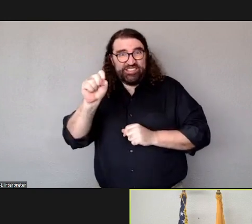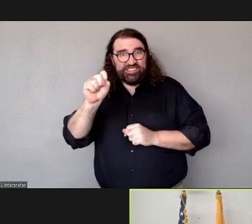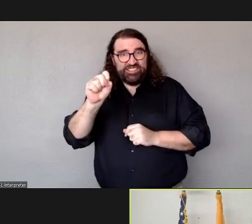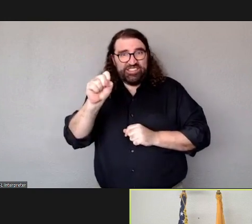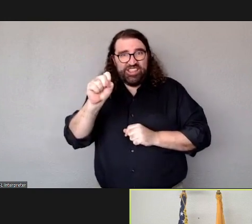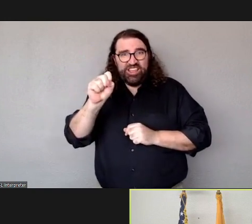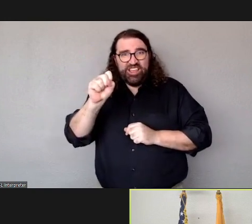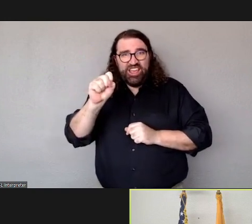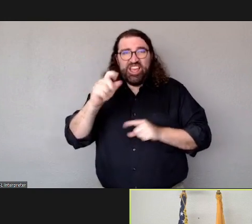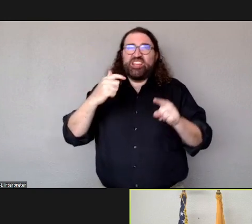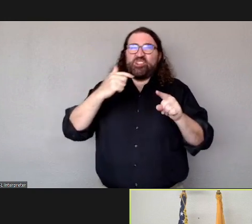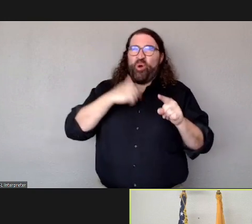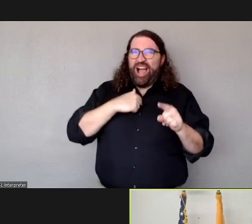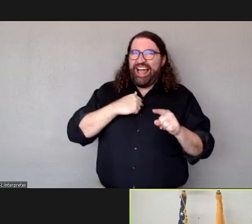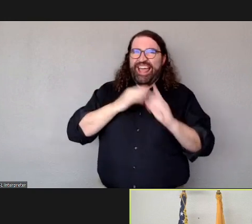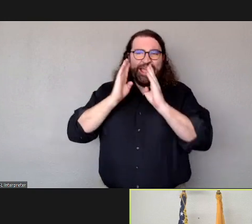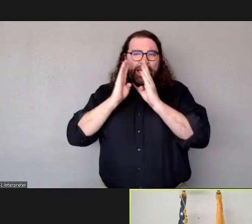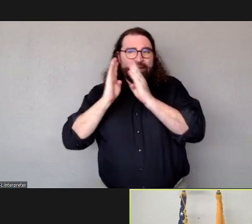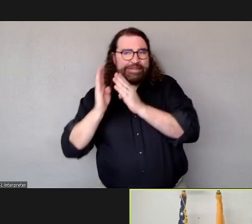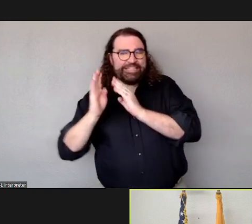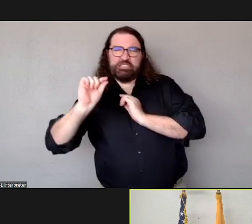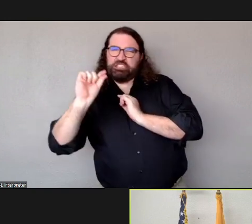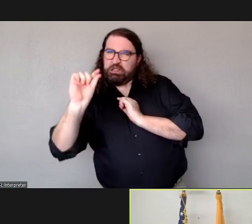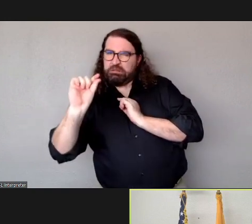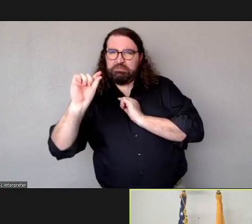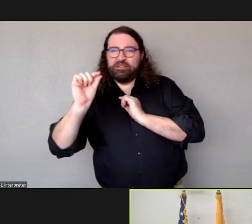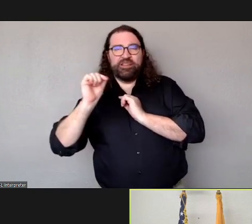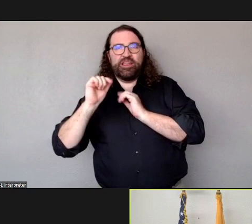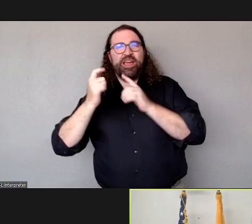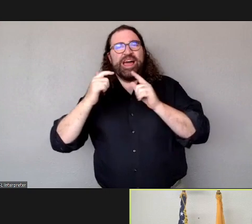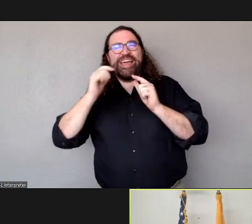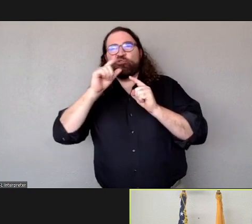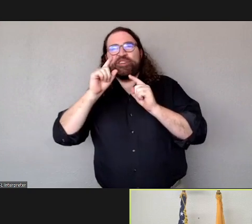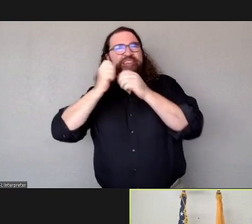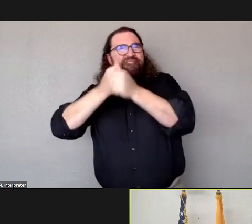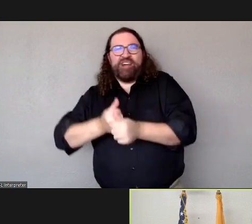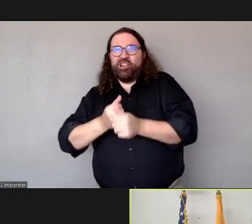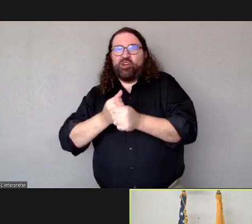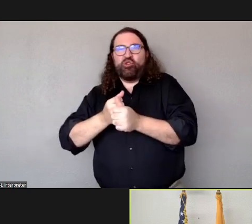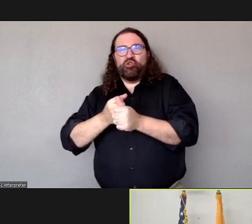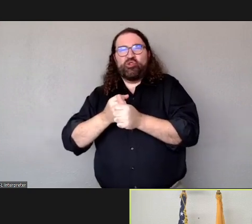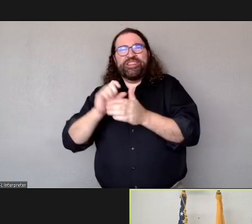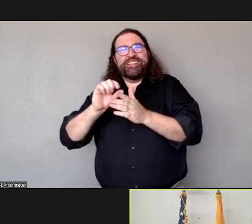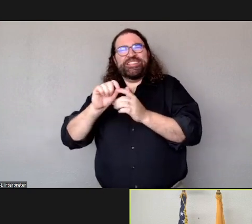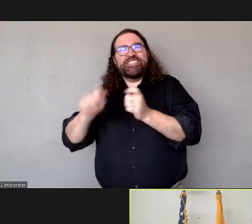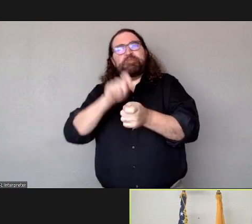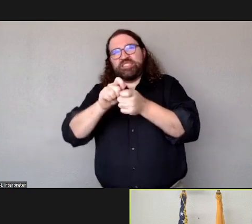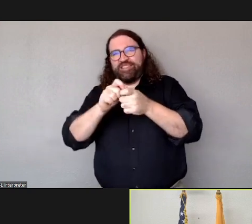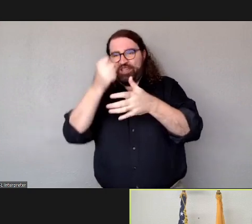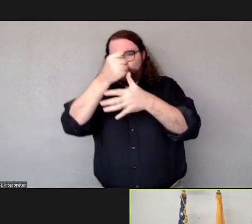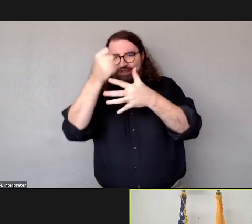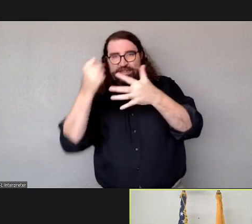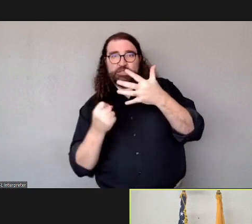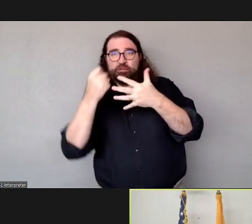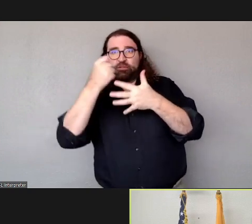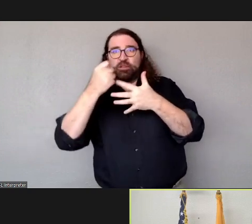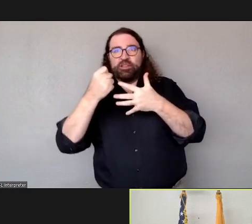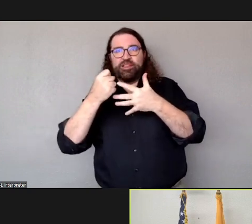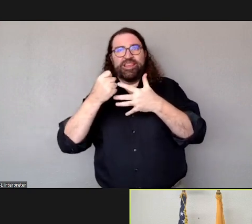pay a lot of attention to where do we rank compared to other states, because it's not corrected for all the